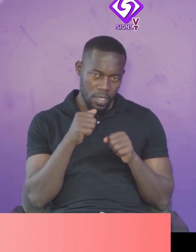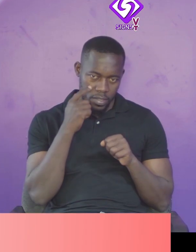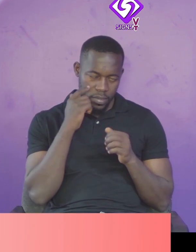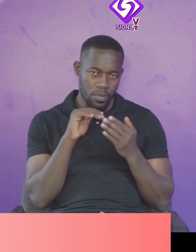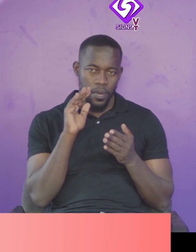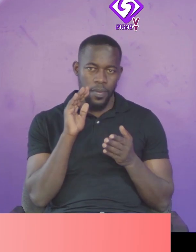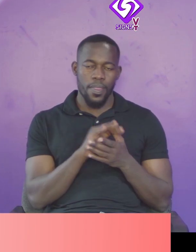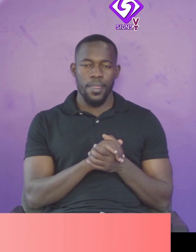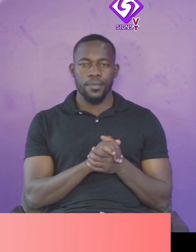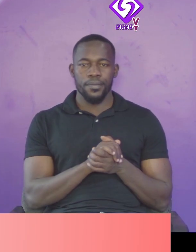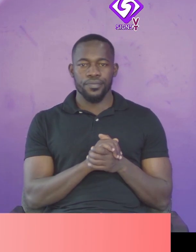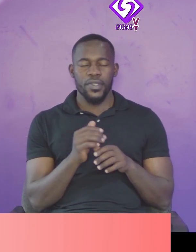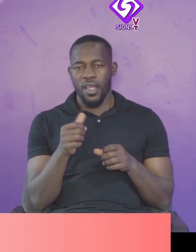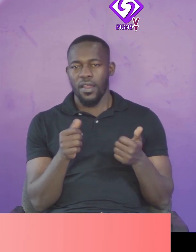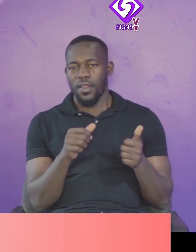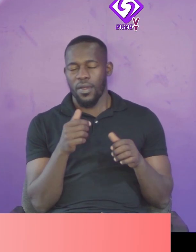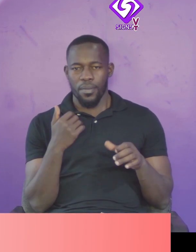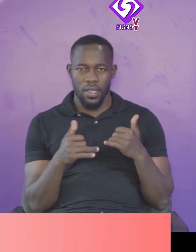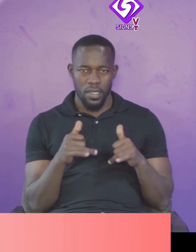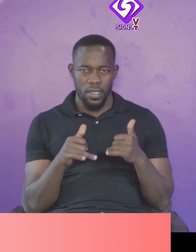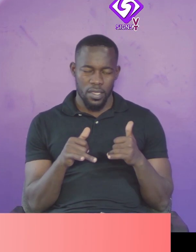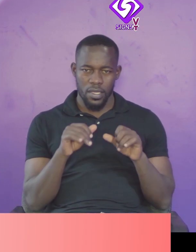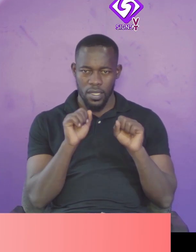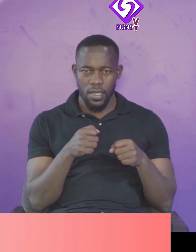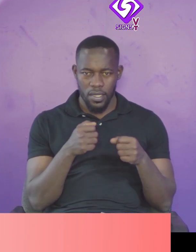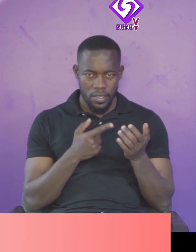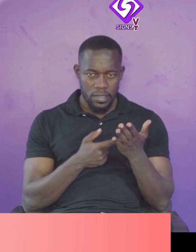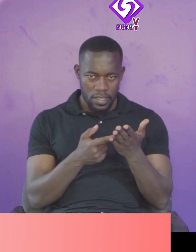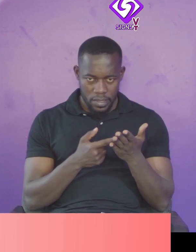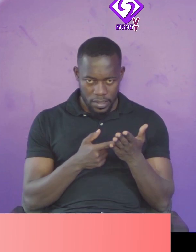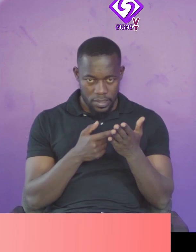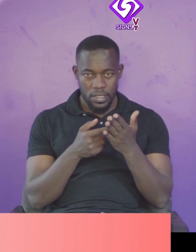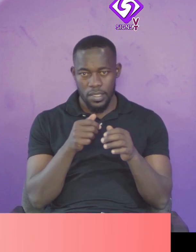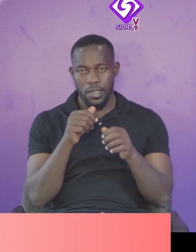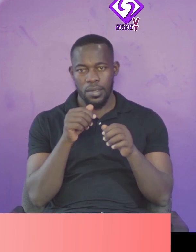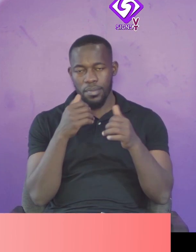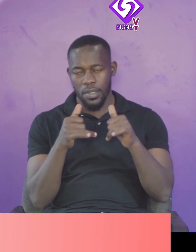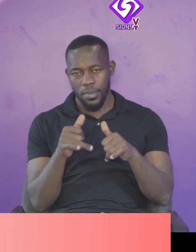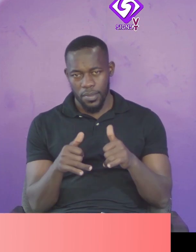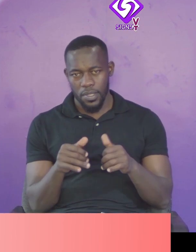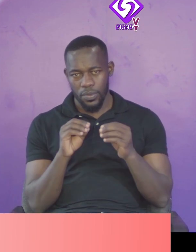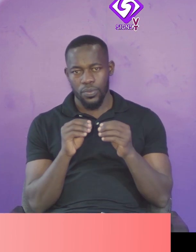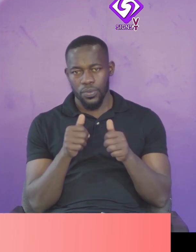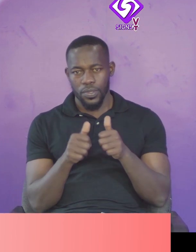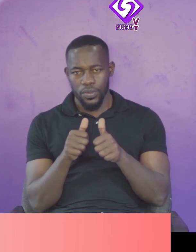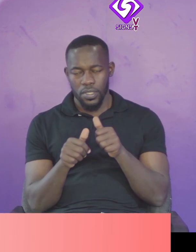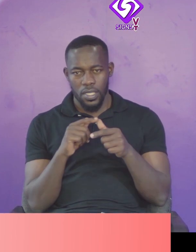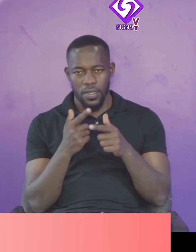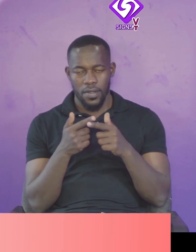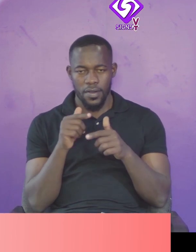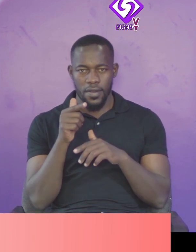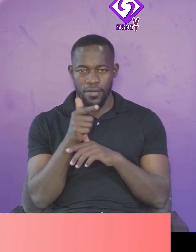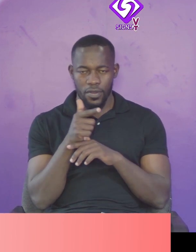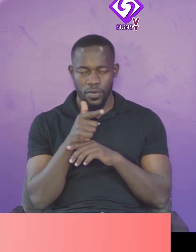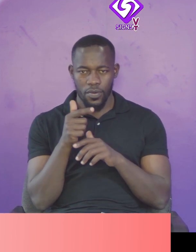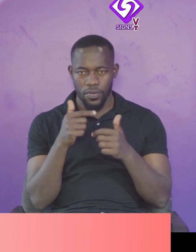about the remaining matches, mention the fixtures, and then we leave the highlights to play as we